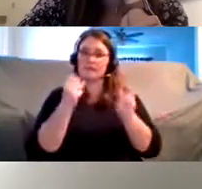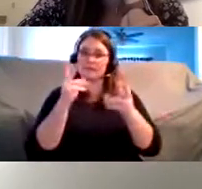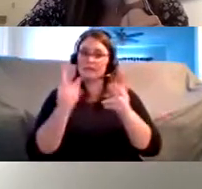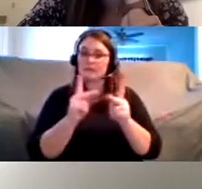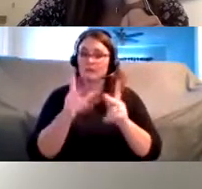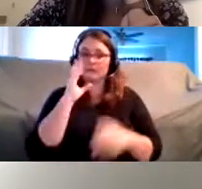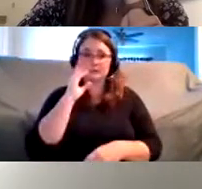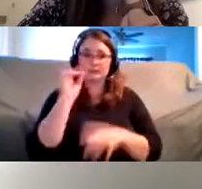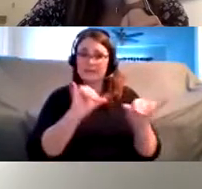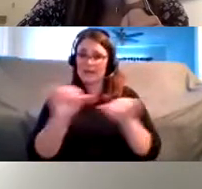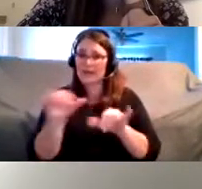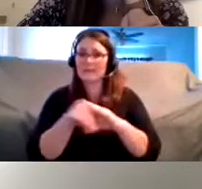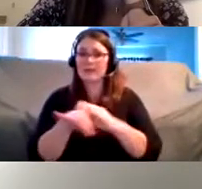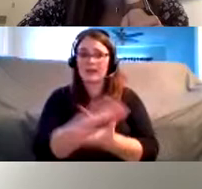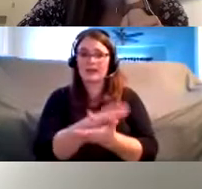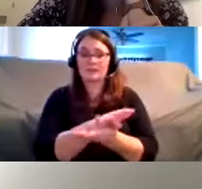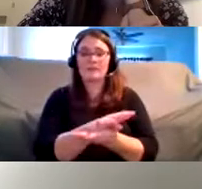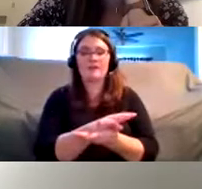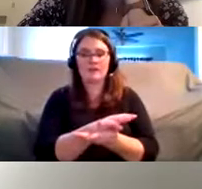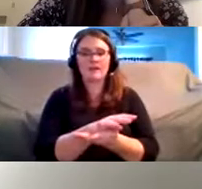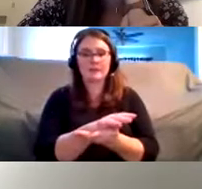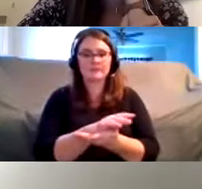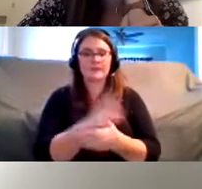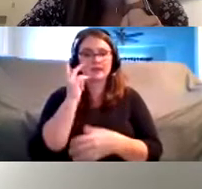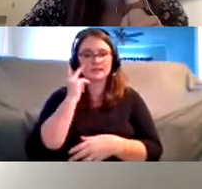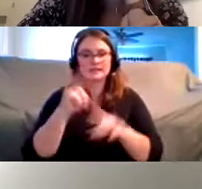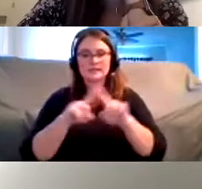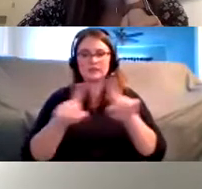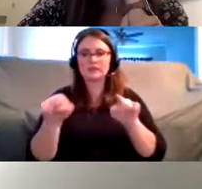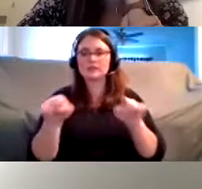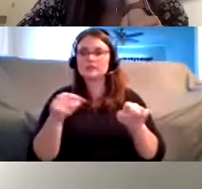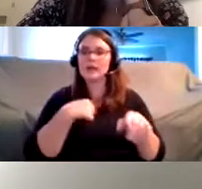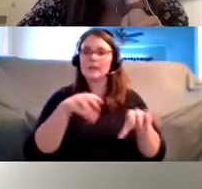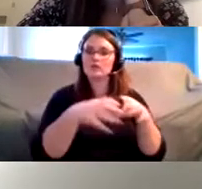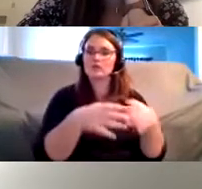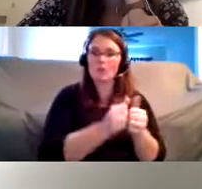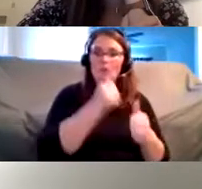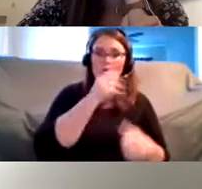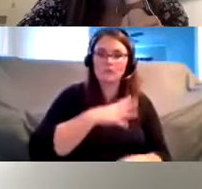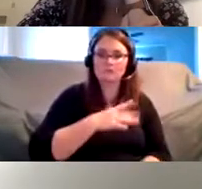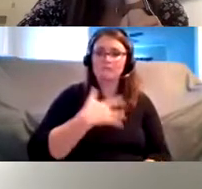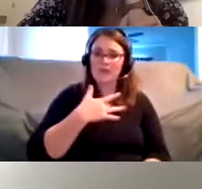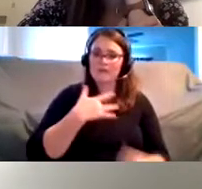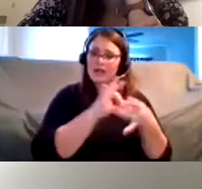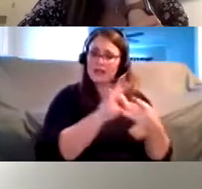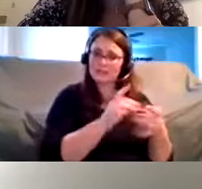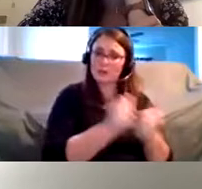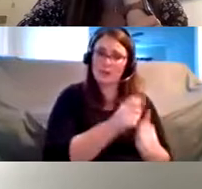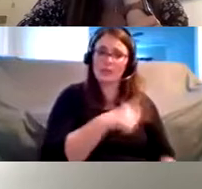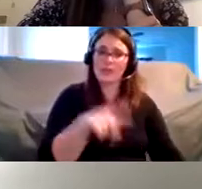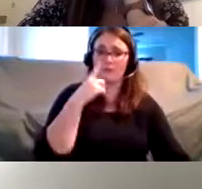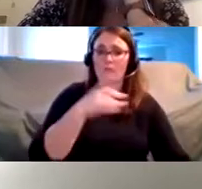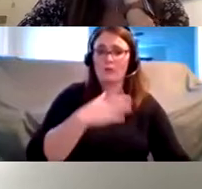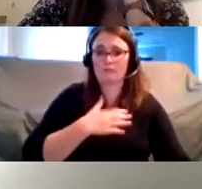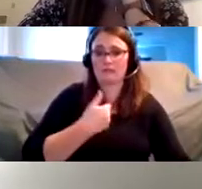academia. And I see the difference with I'm in a group with women who I feel connected to, for example, in my case, and I